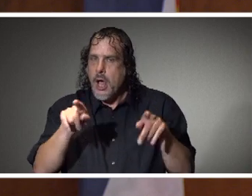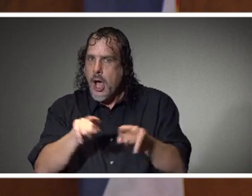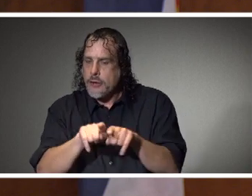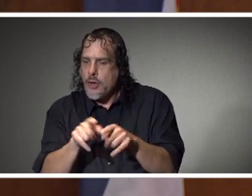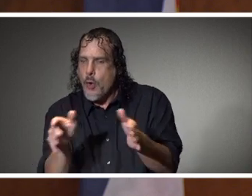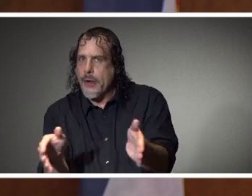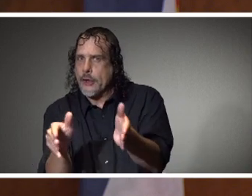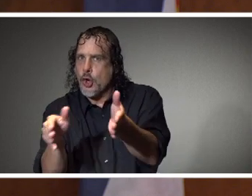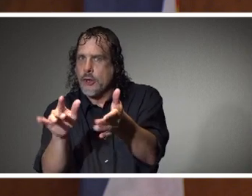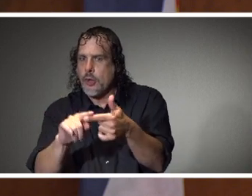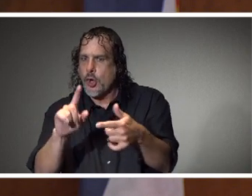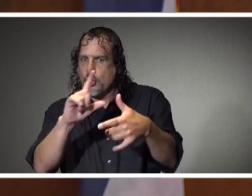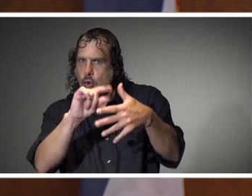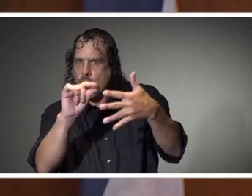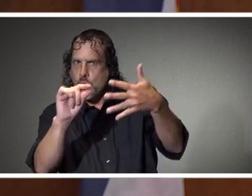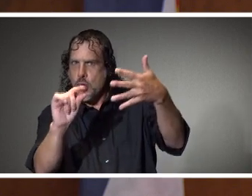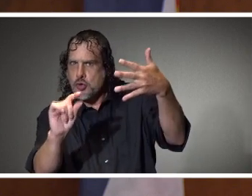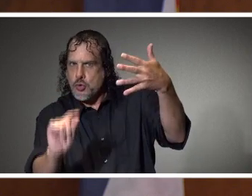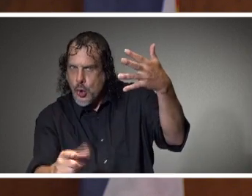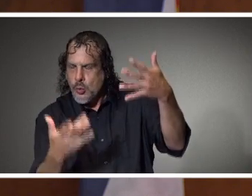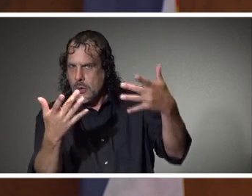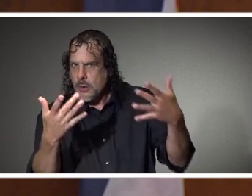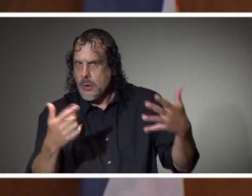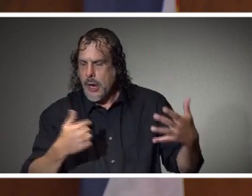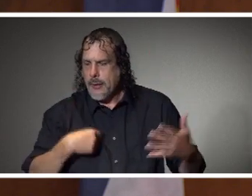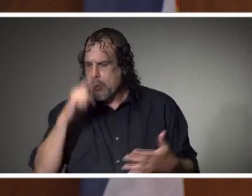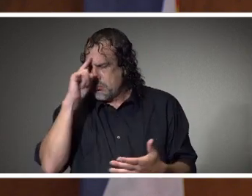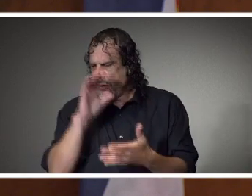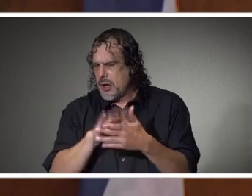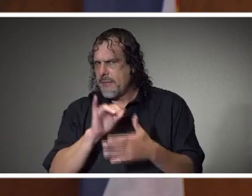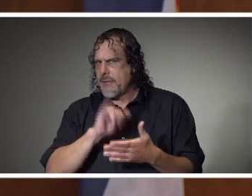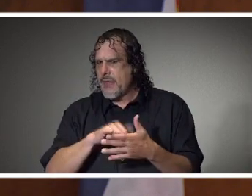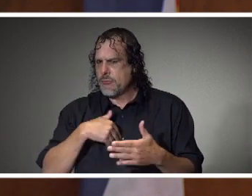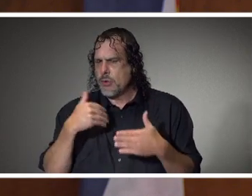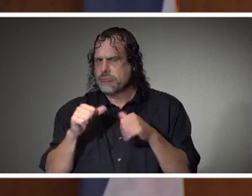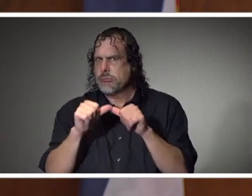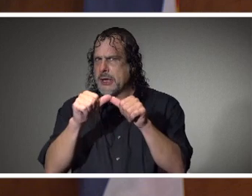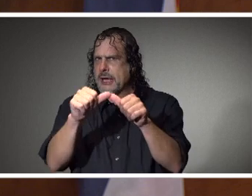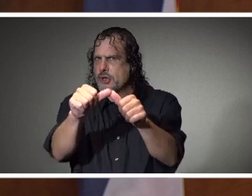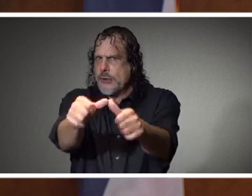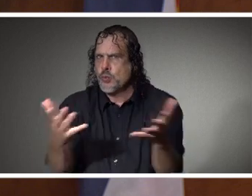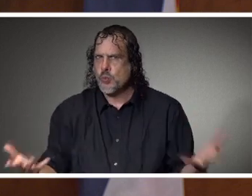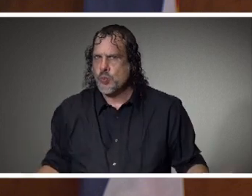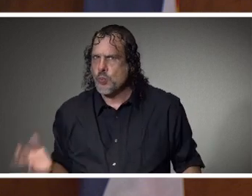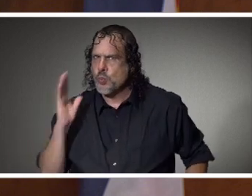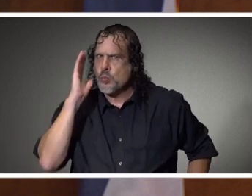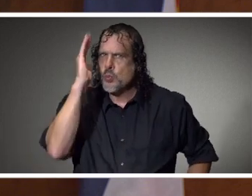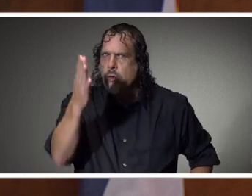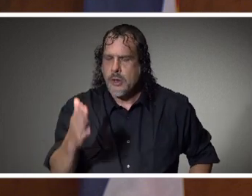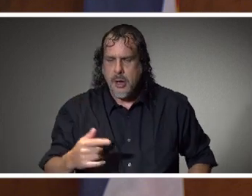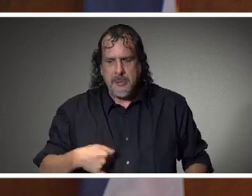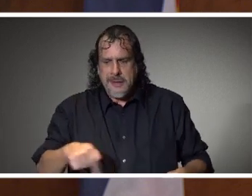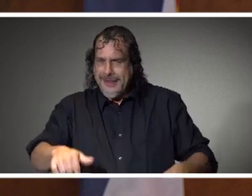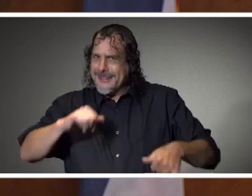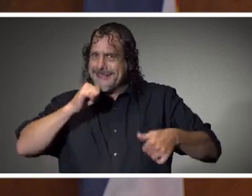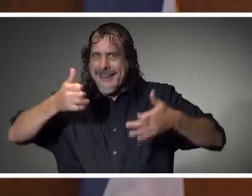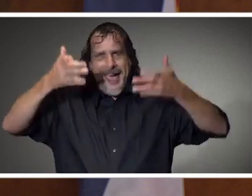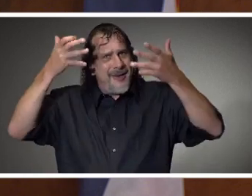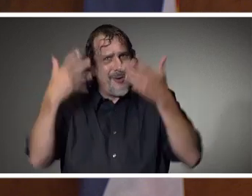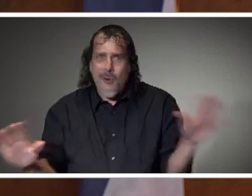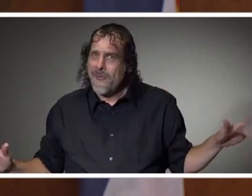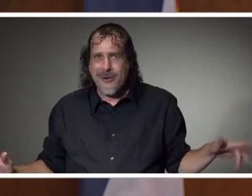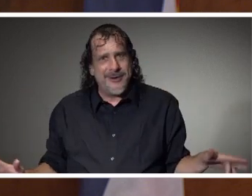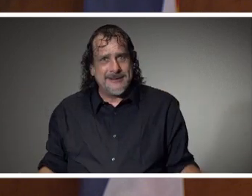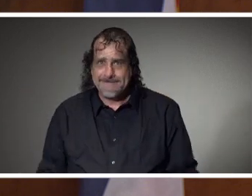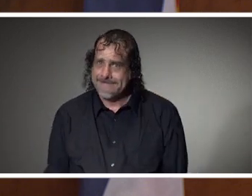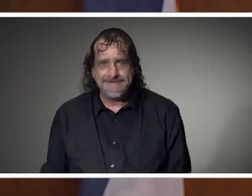and encouraging people to do. And we believe that that's going to continue to be the case. But it's not over. It's just not over. If